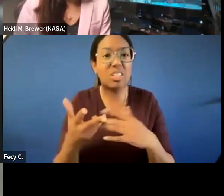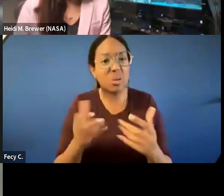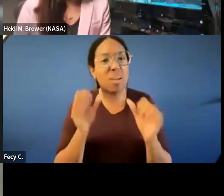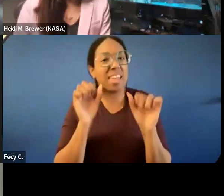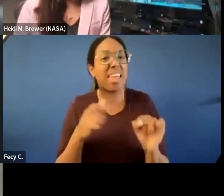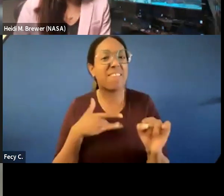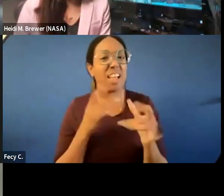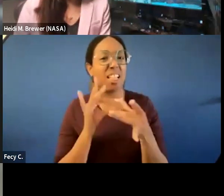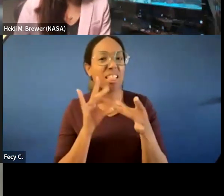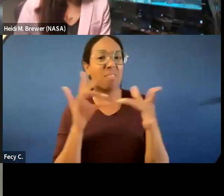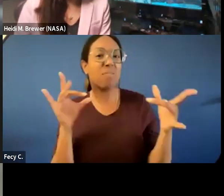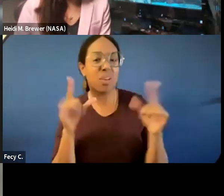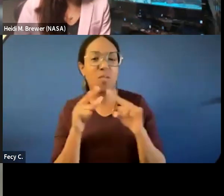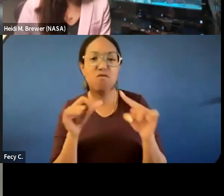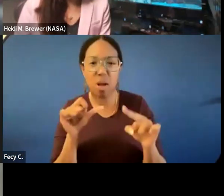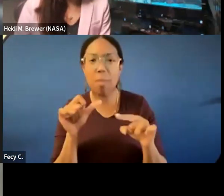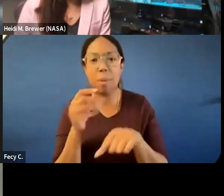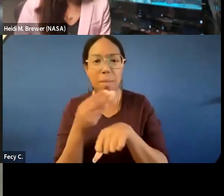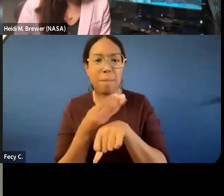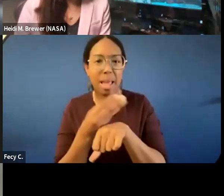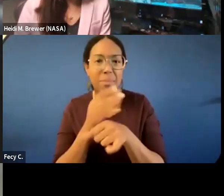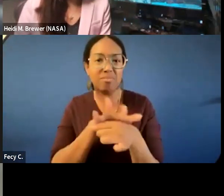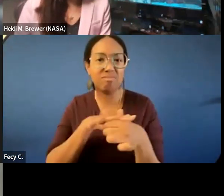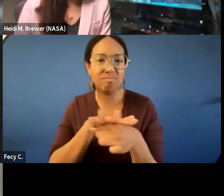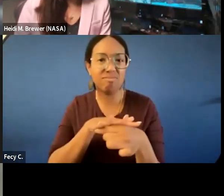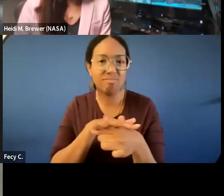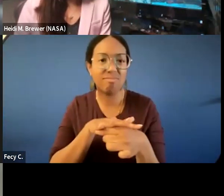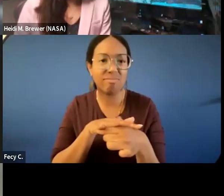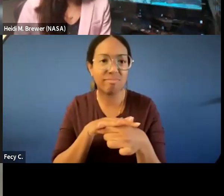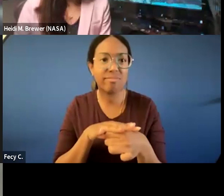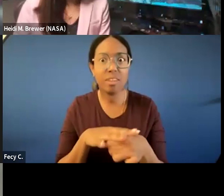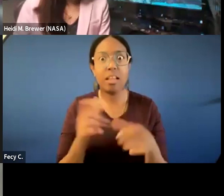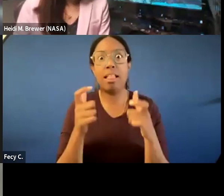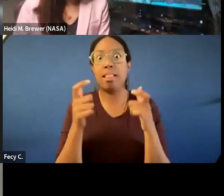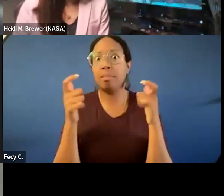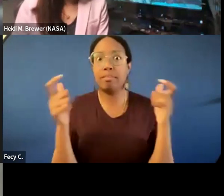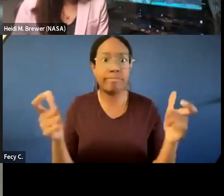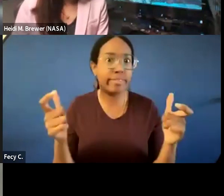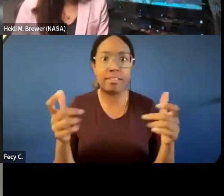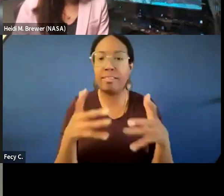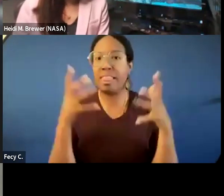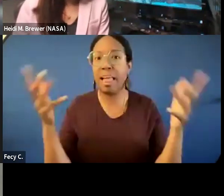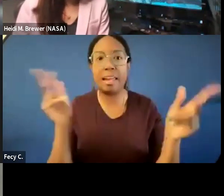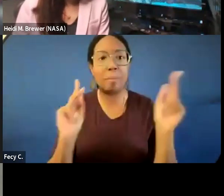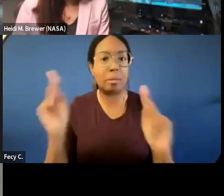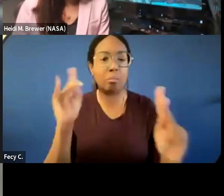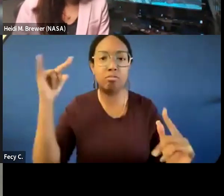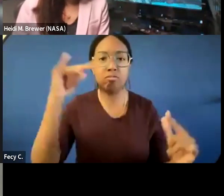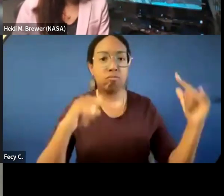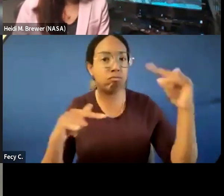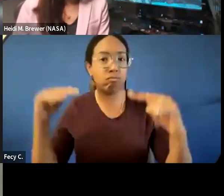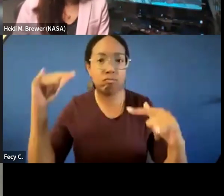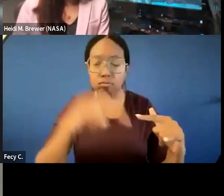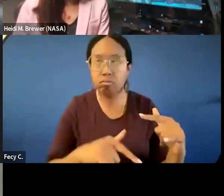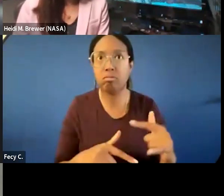of Miami-Dade County. And it can feel a lot of the times it's a huge on tourism and hospitality. So it's very diverse and the landscape's very vibrant and beautiful